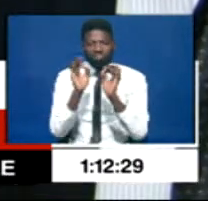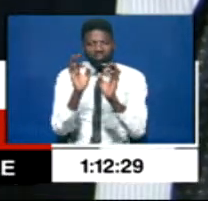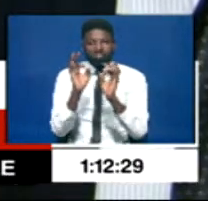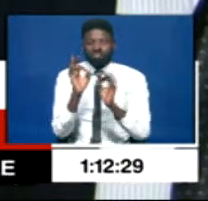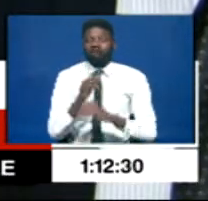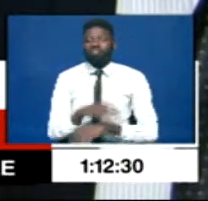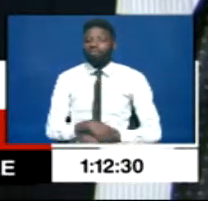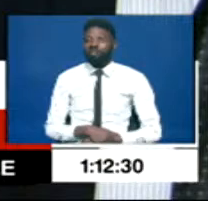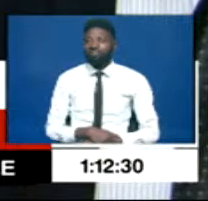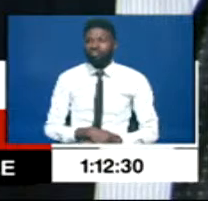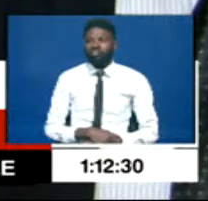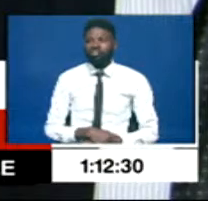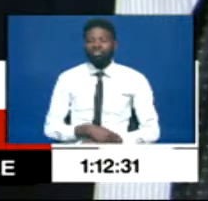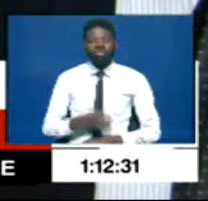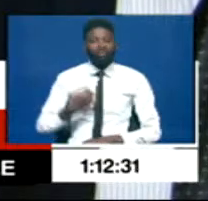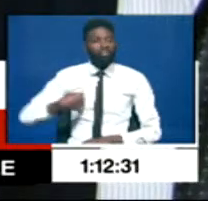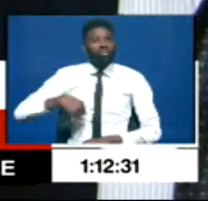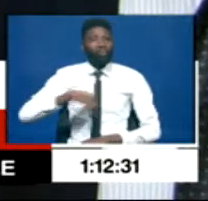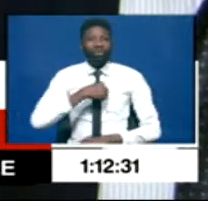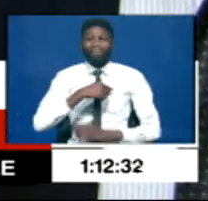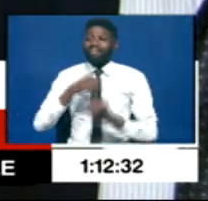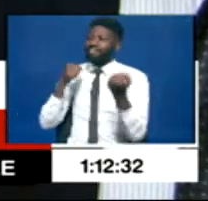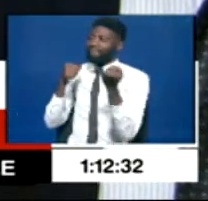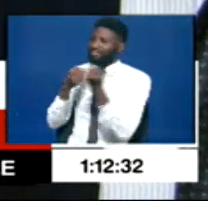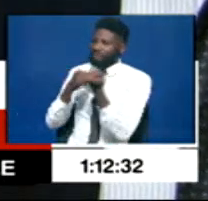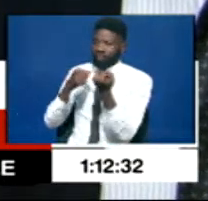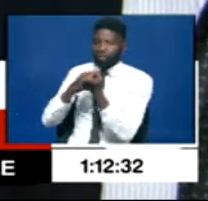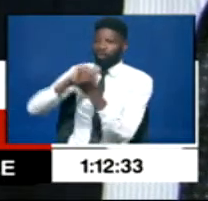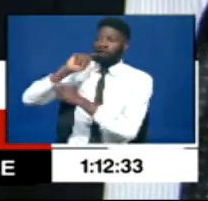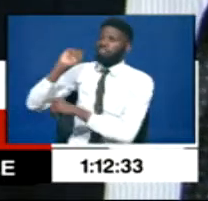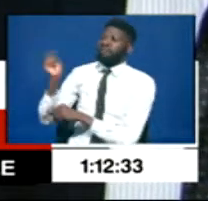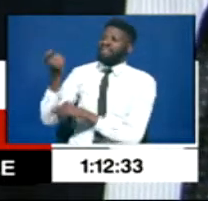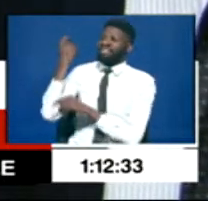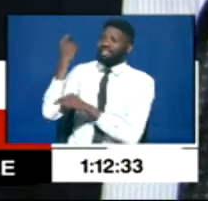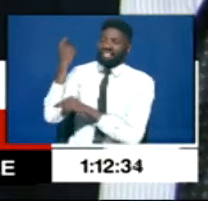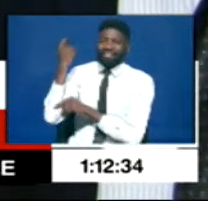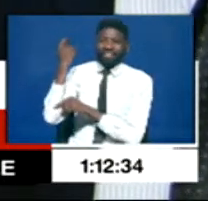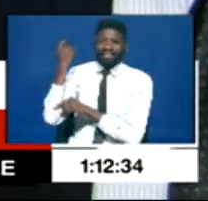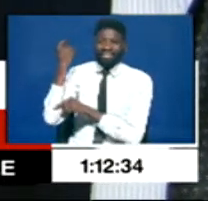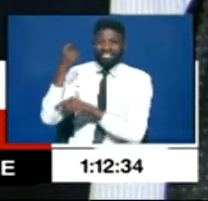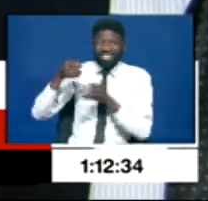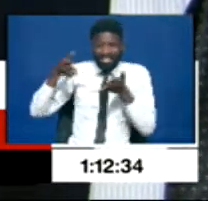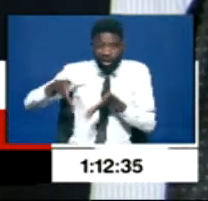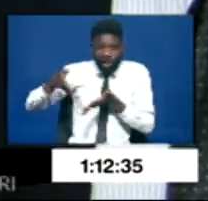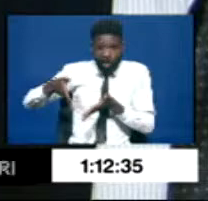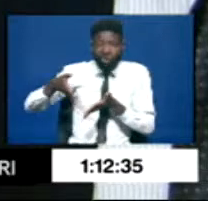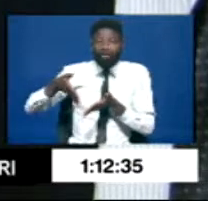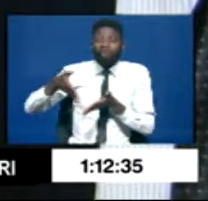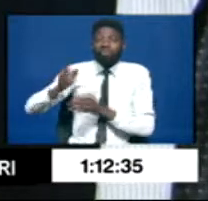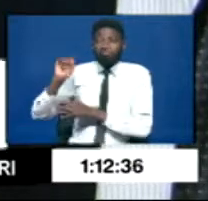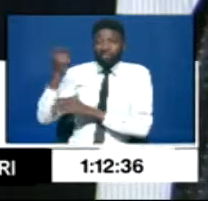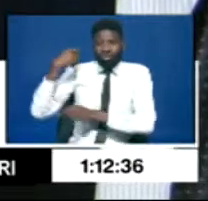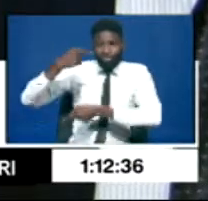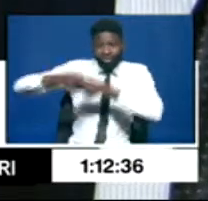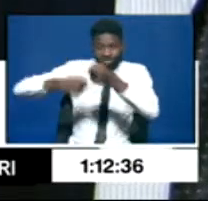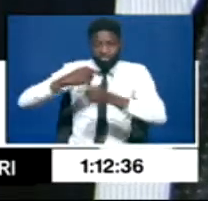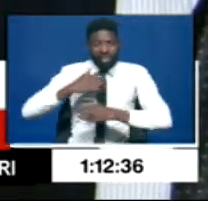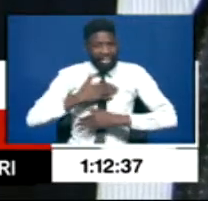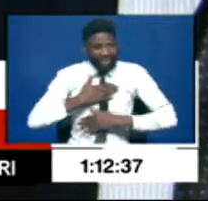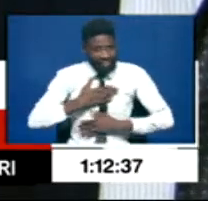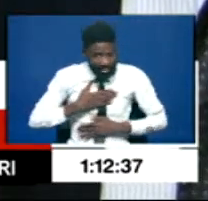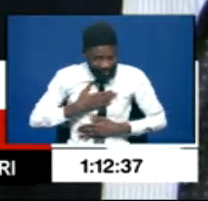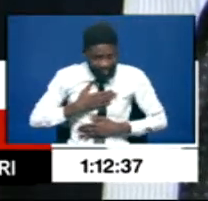We are supporting the president, the current president, on His Excellency President